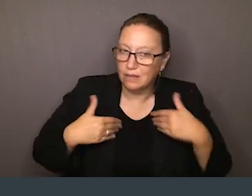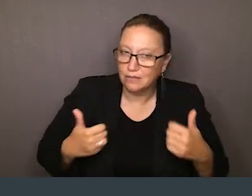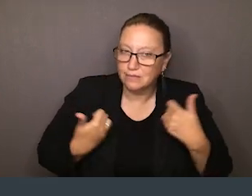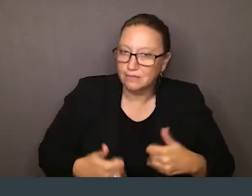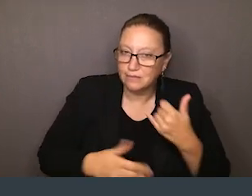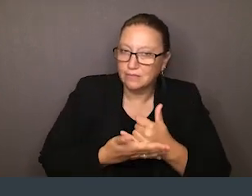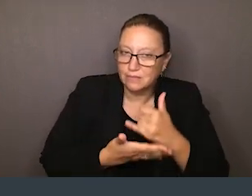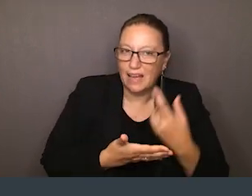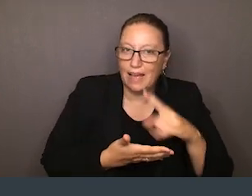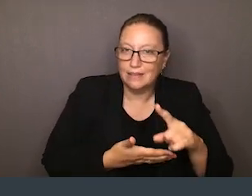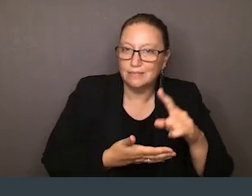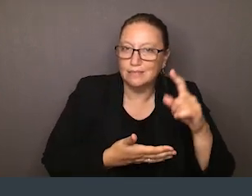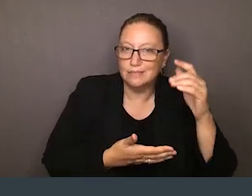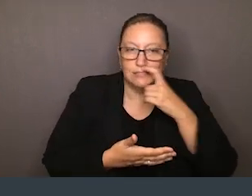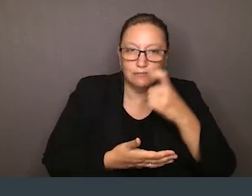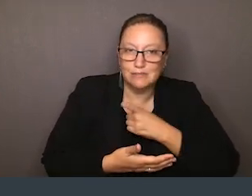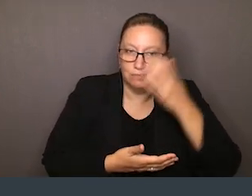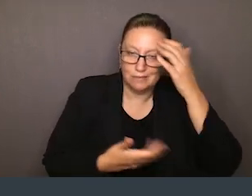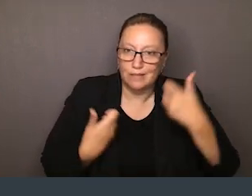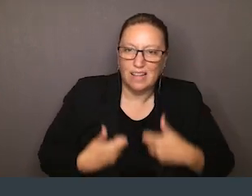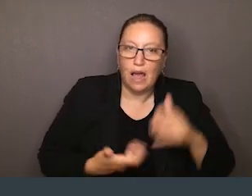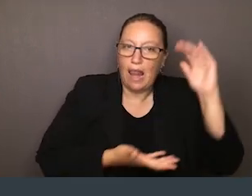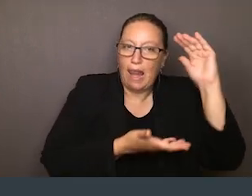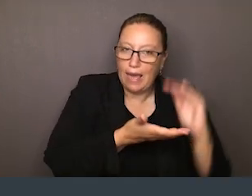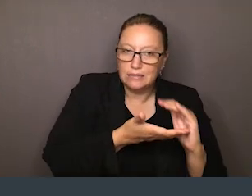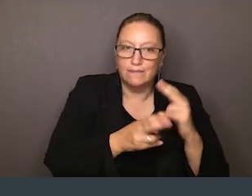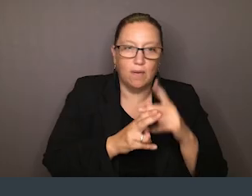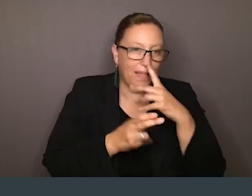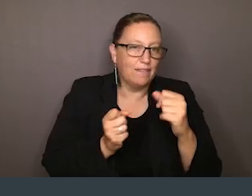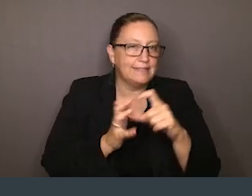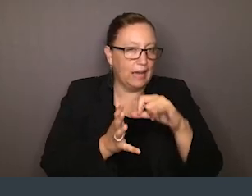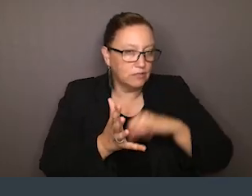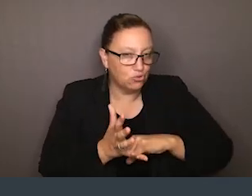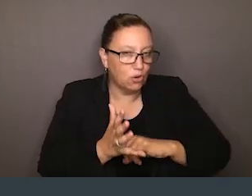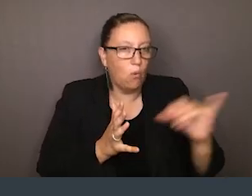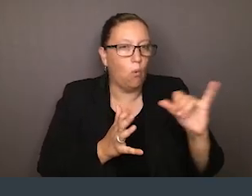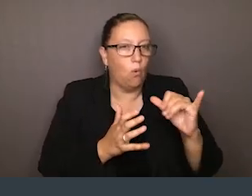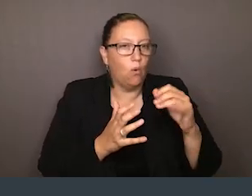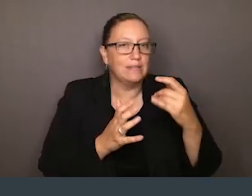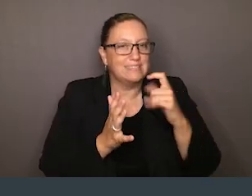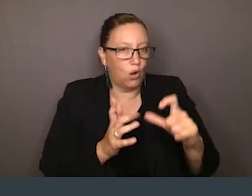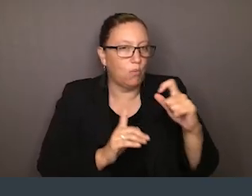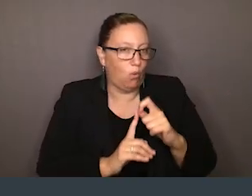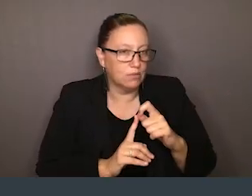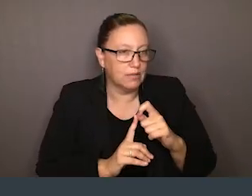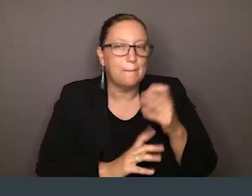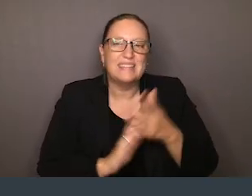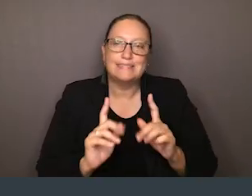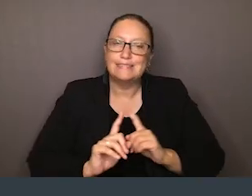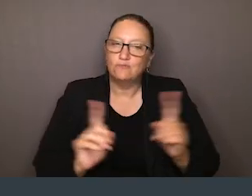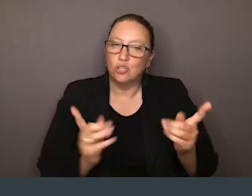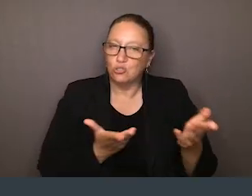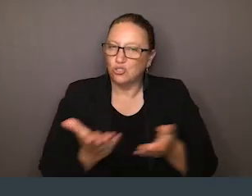illness and serious mental illness among people with Down syndrome and people with cerebral palsy. This likely reflects differences in